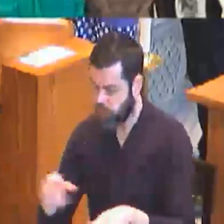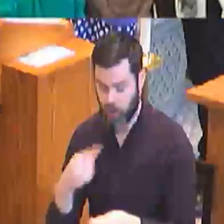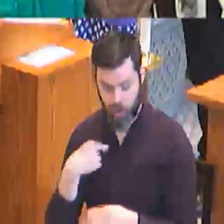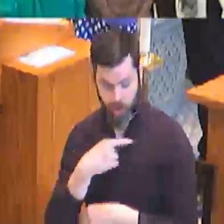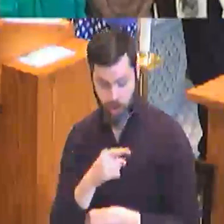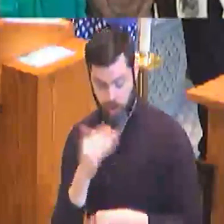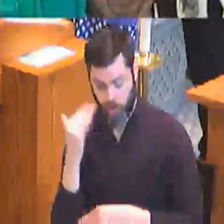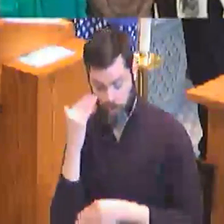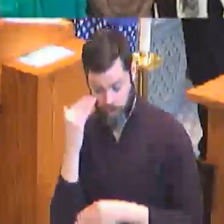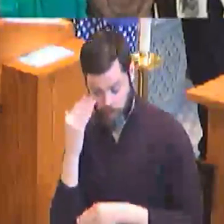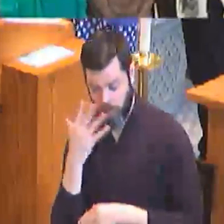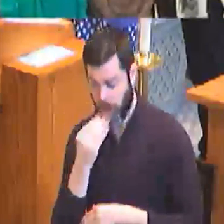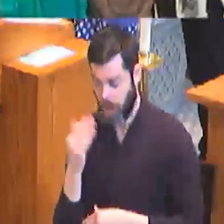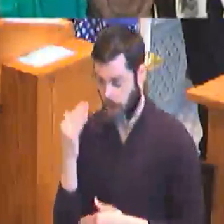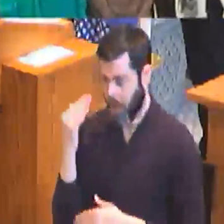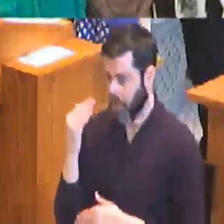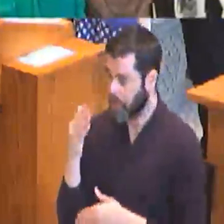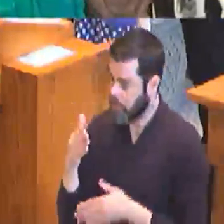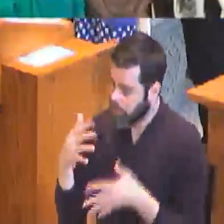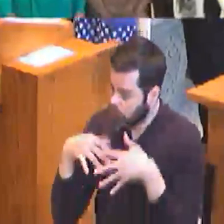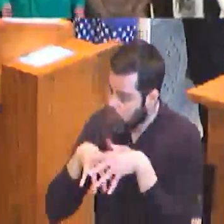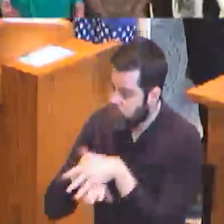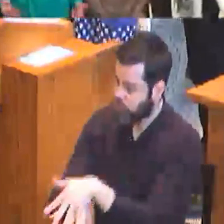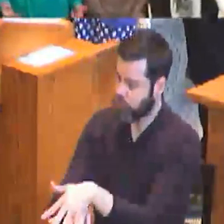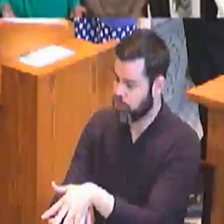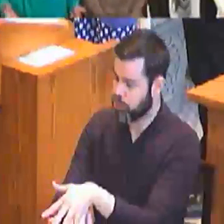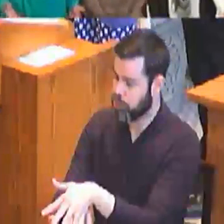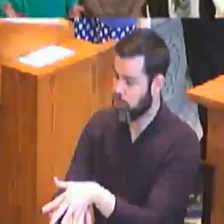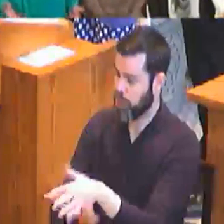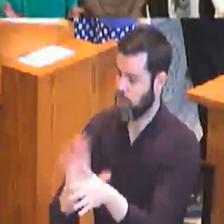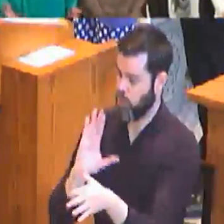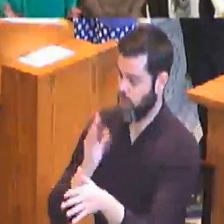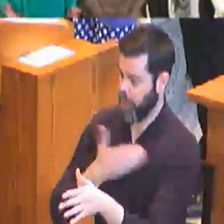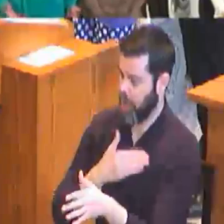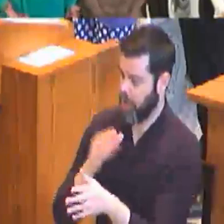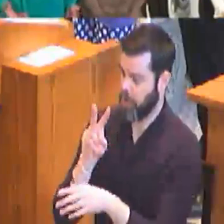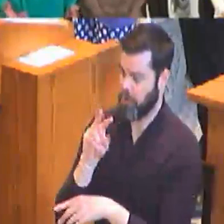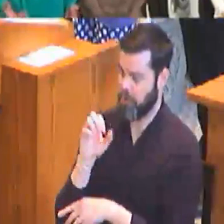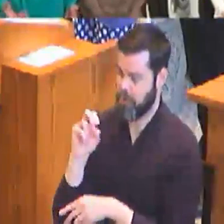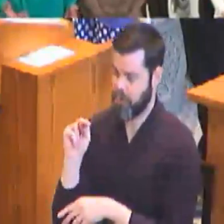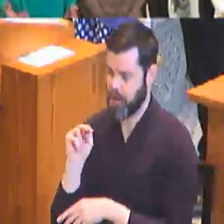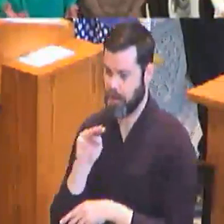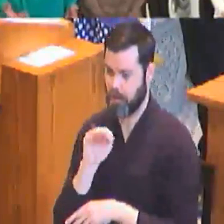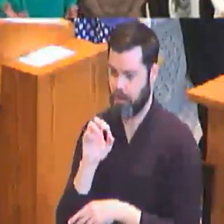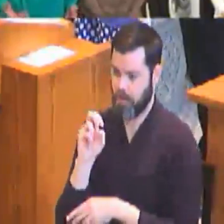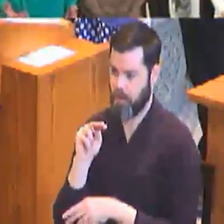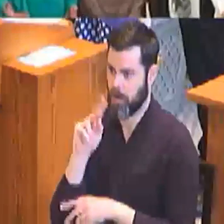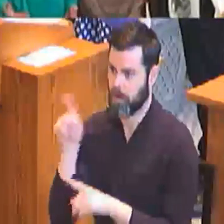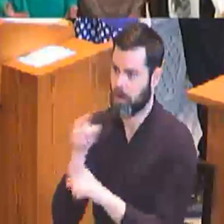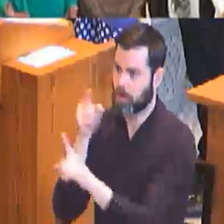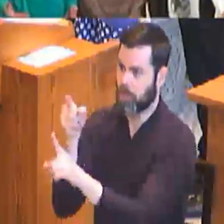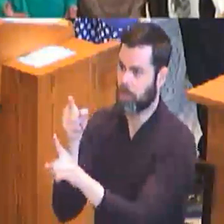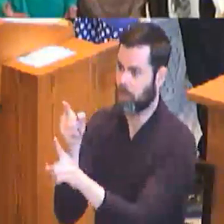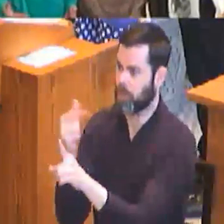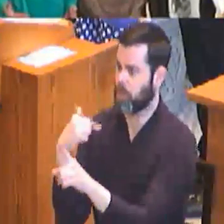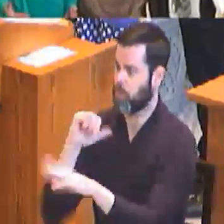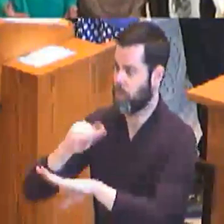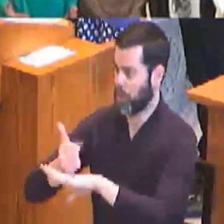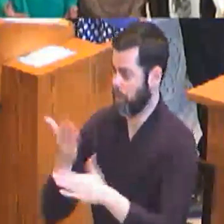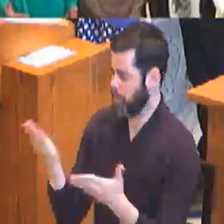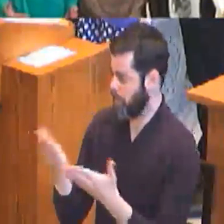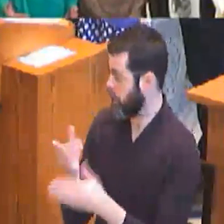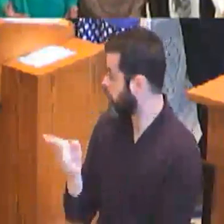alignment with the vision and mission that our congregation has created. Do you, as new